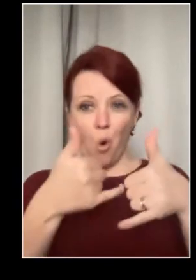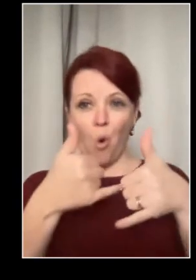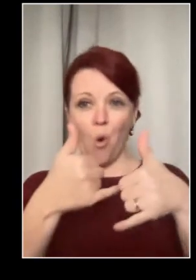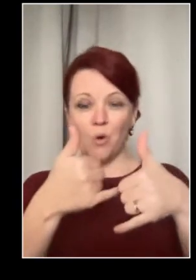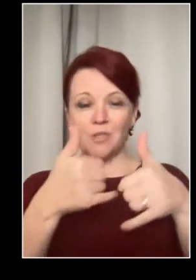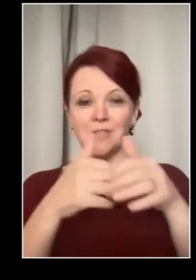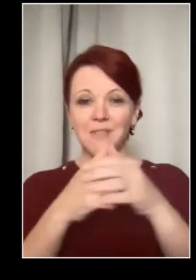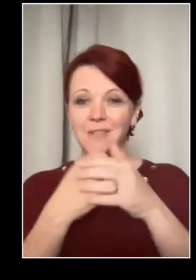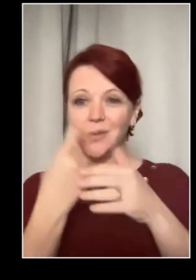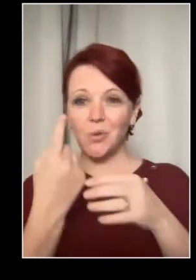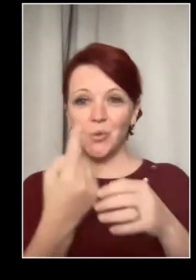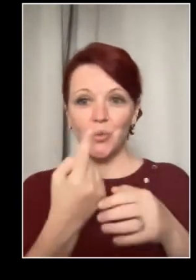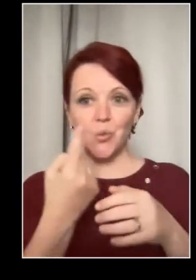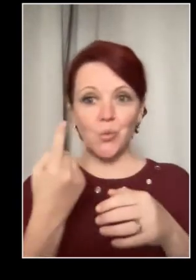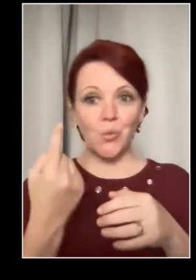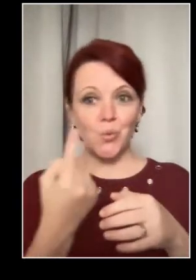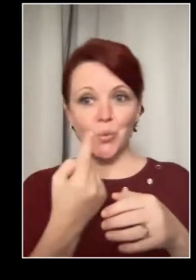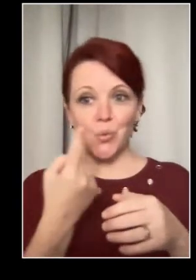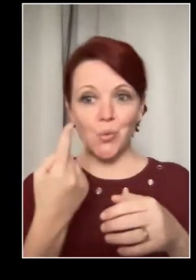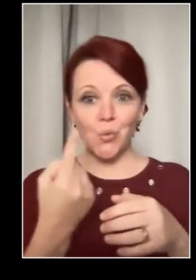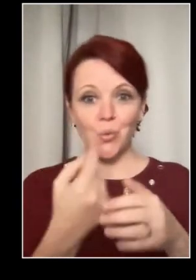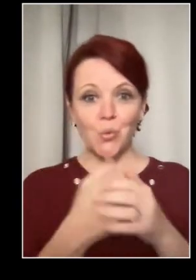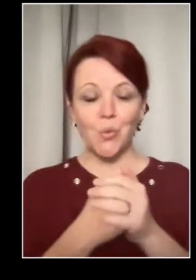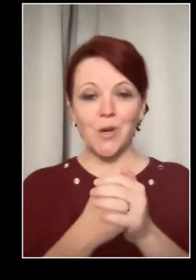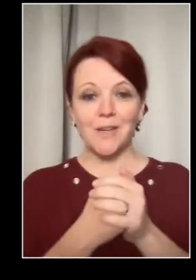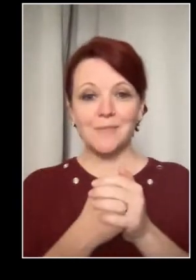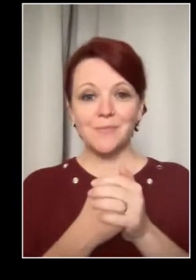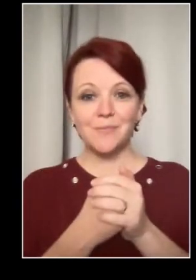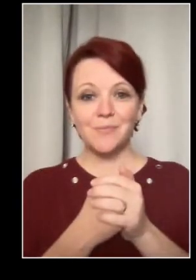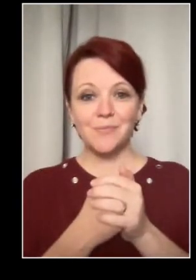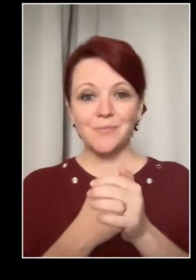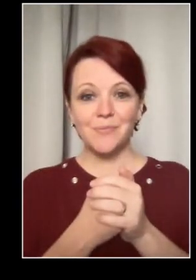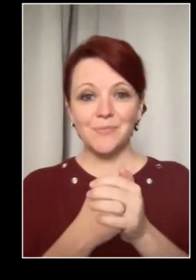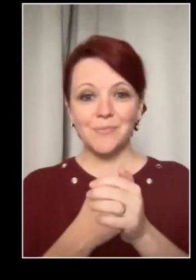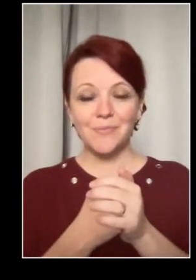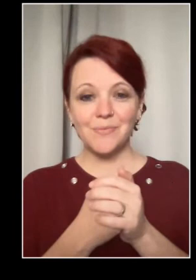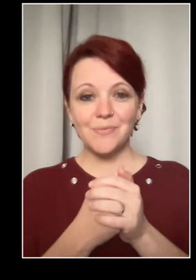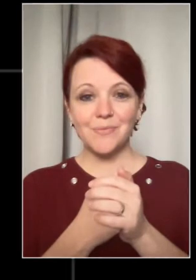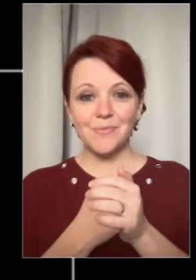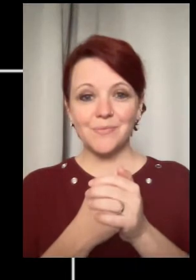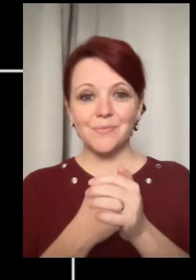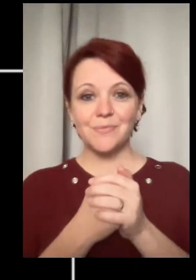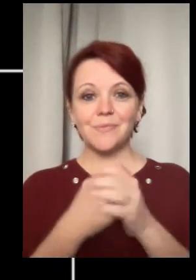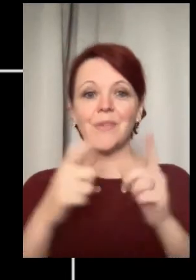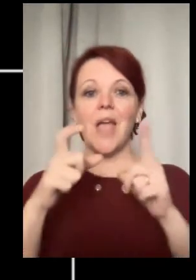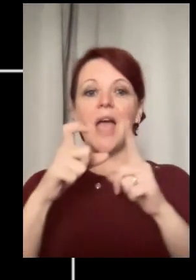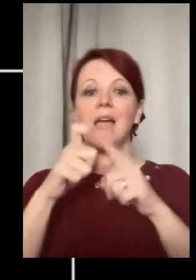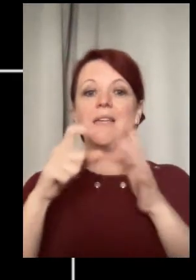2021 is Delani Selvanathan from the BBC.